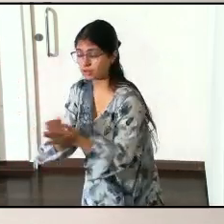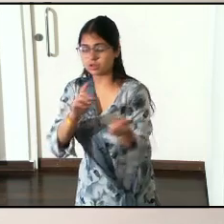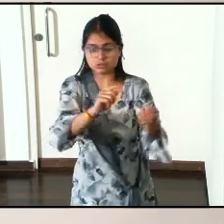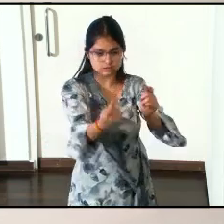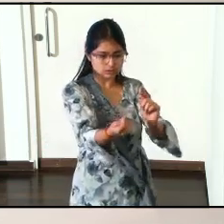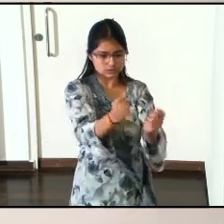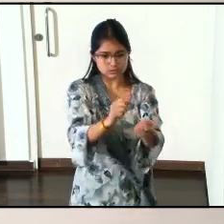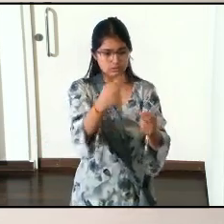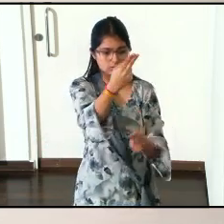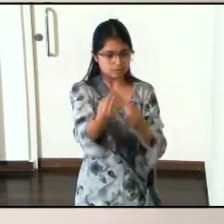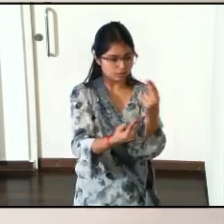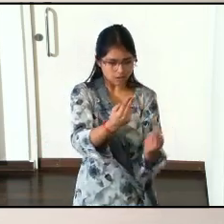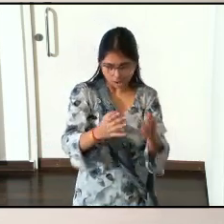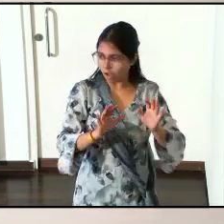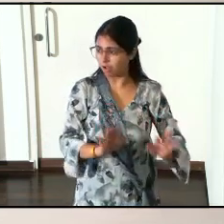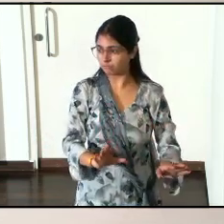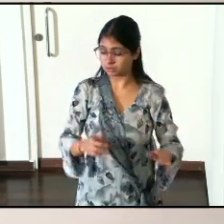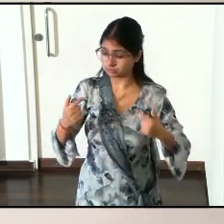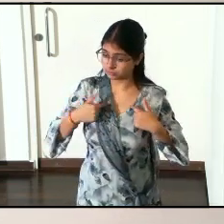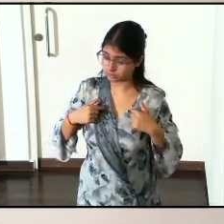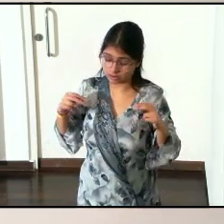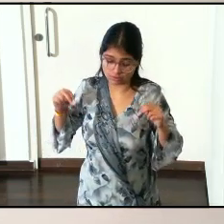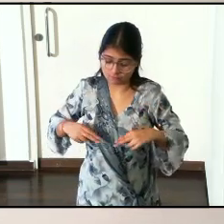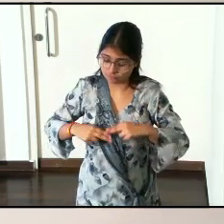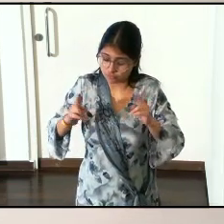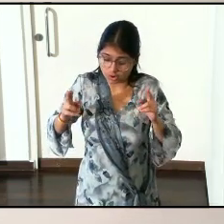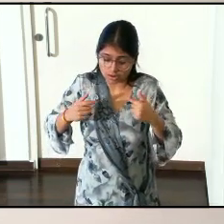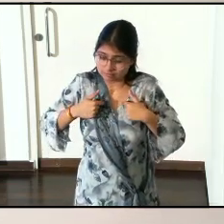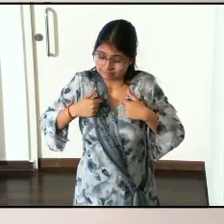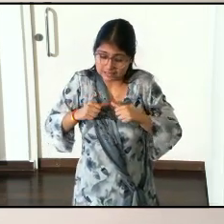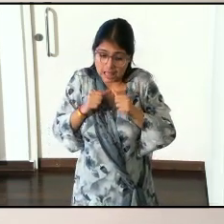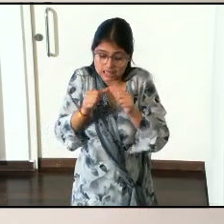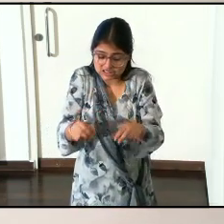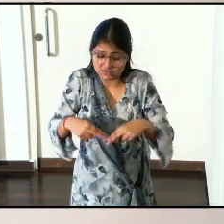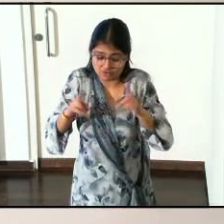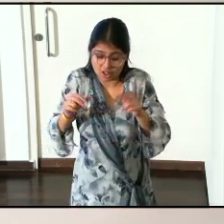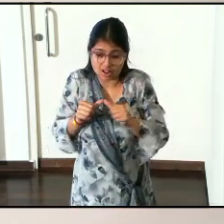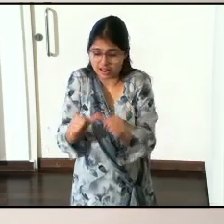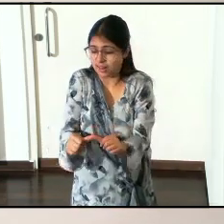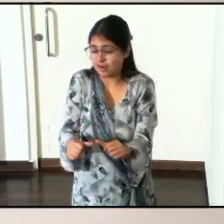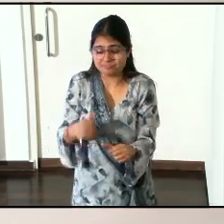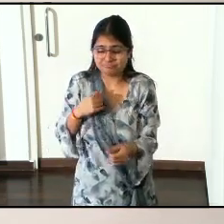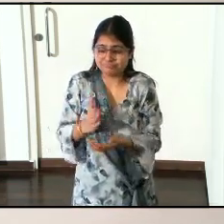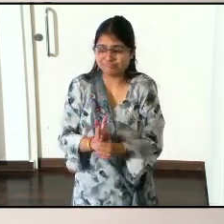that needs to be done. I'm not equipped to give you a good answer to that.